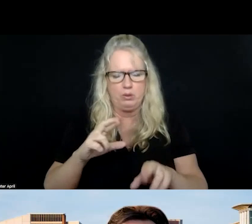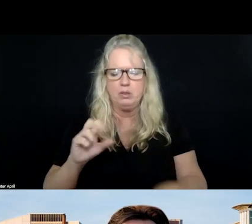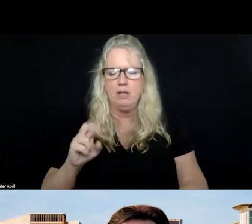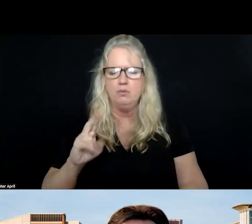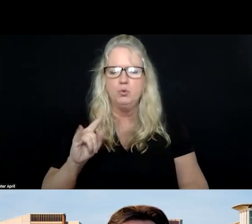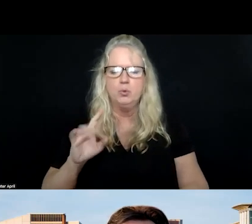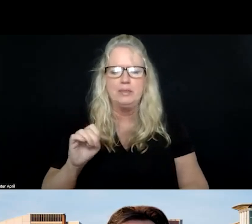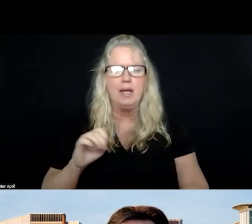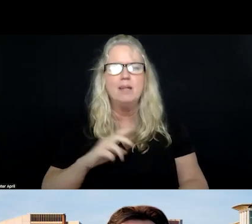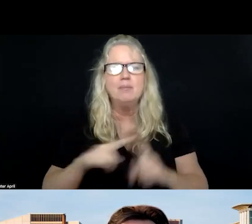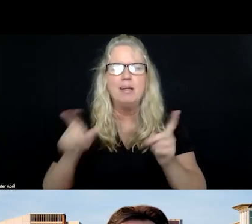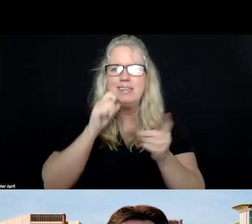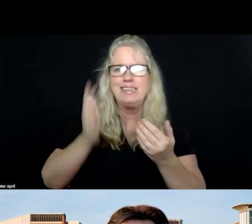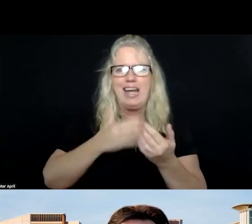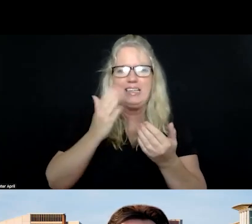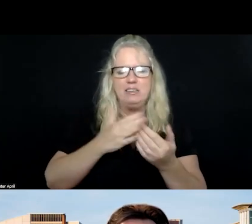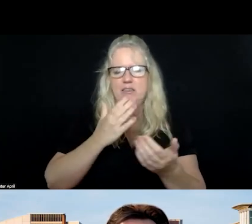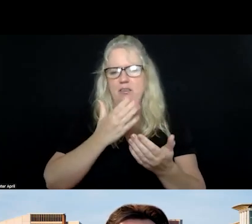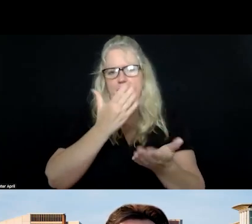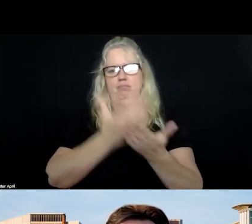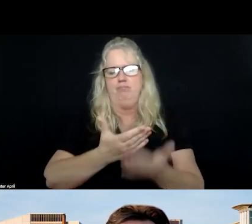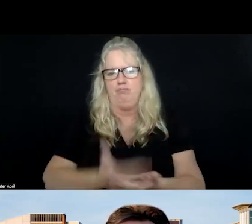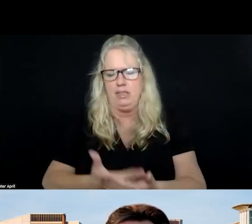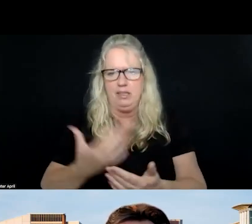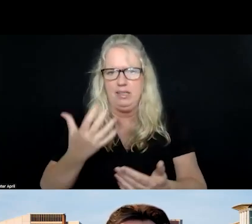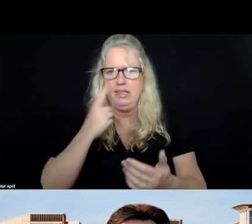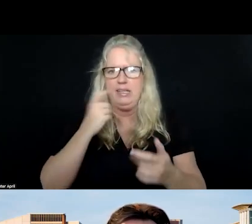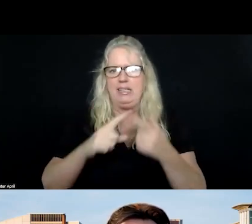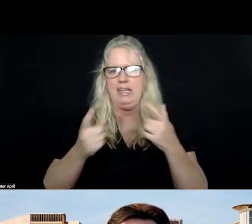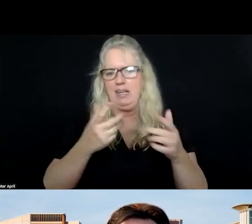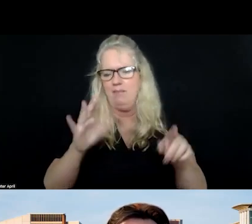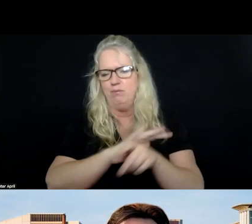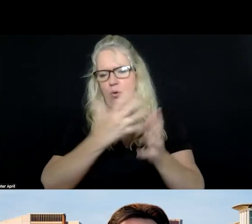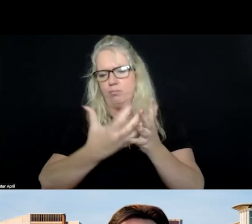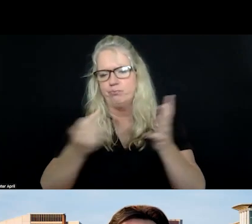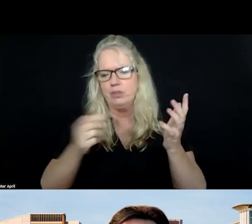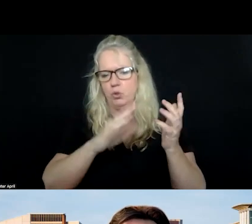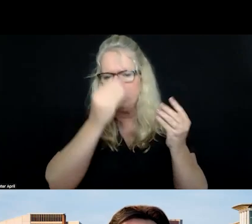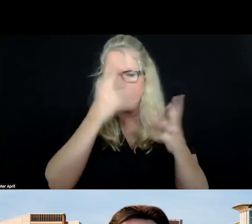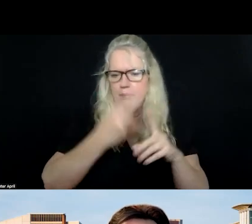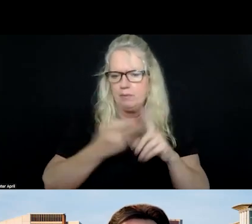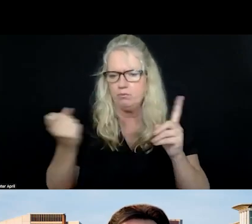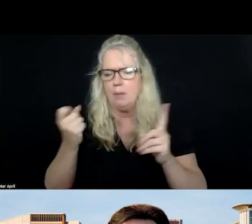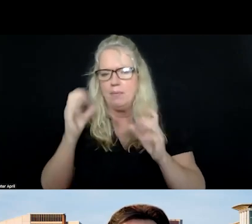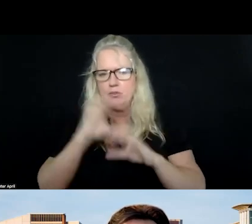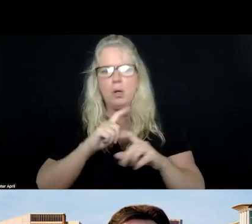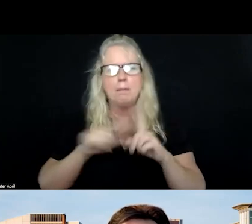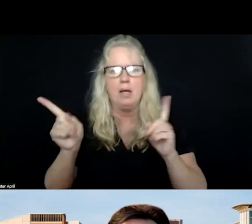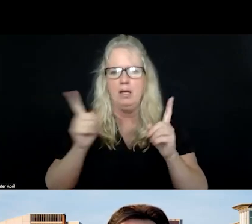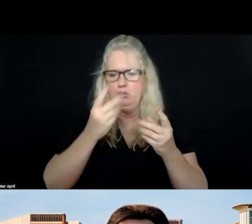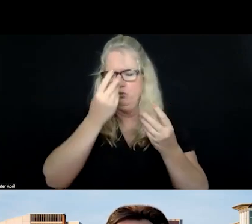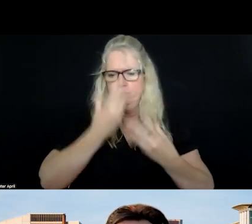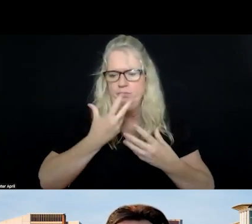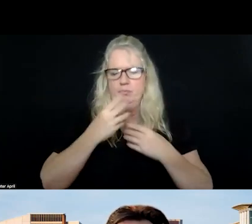but they aren't all easily validated, and we can't directly take her data for research. But she has advised me that